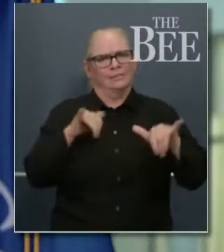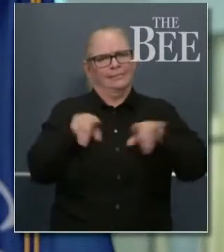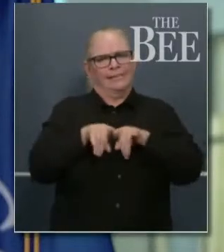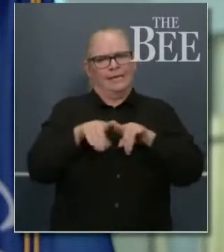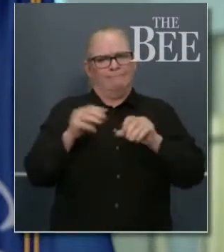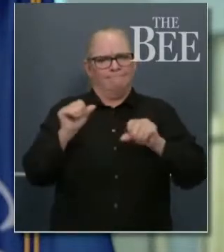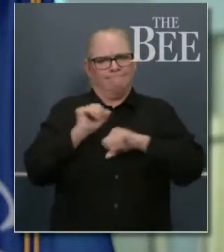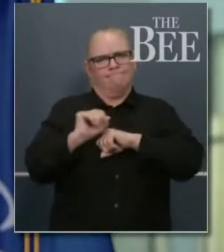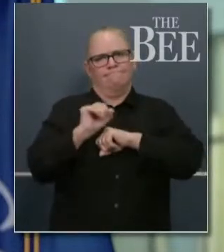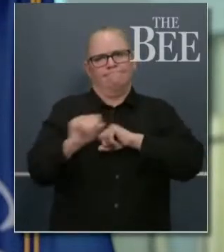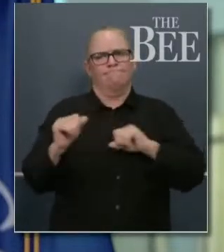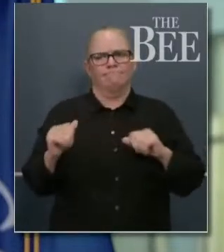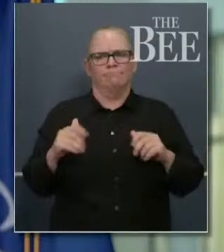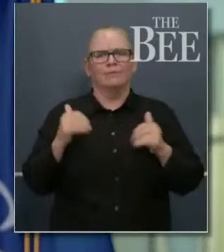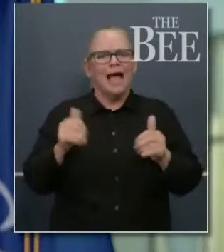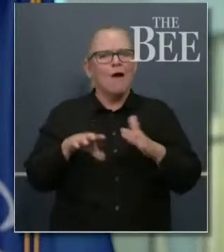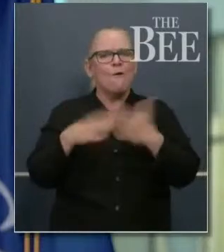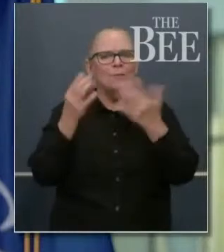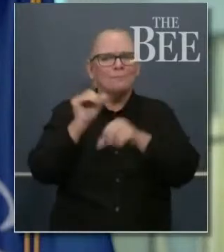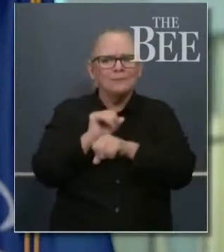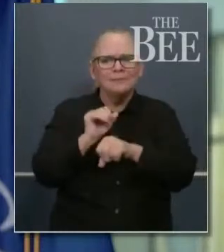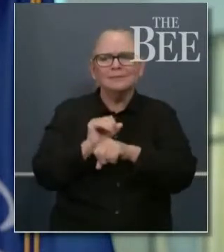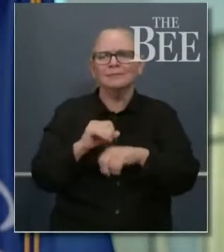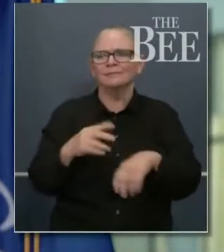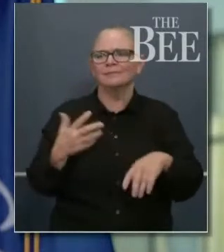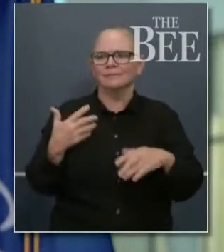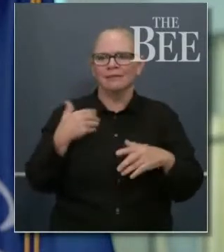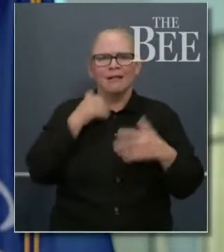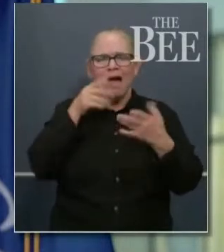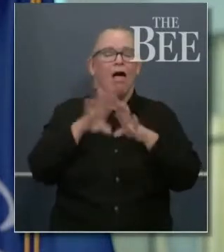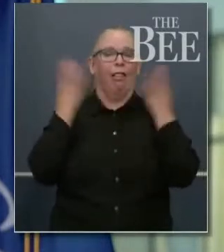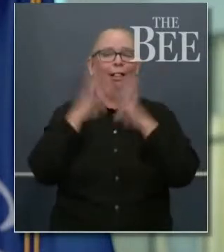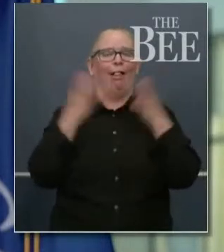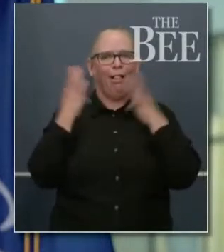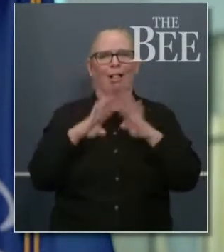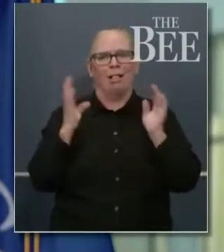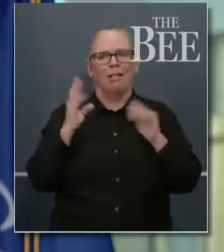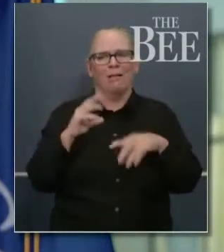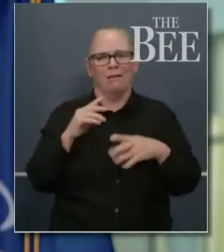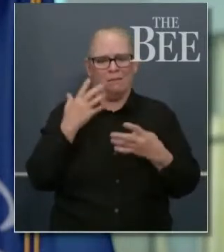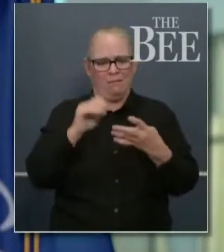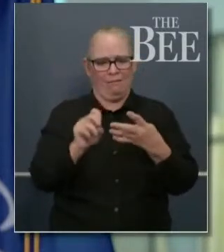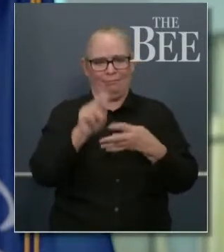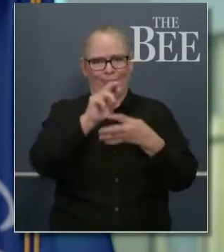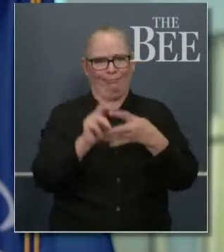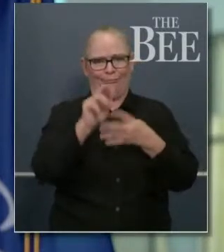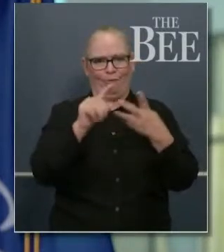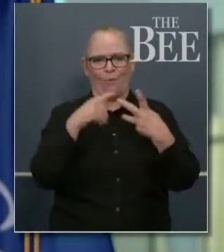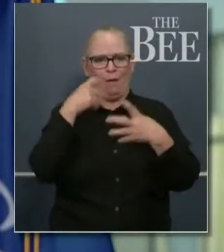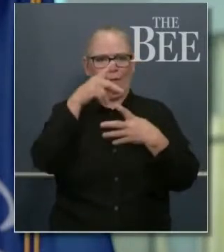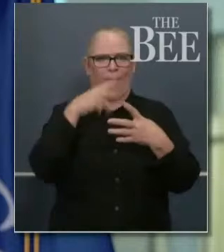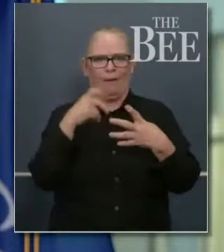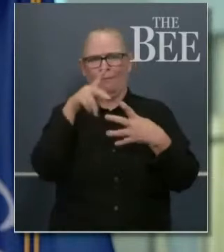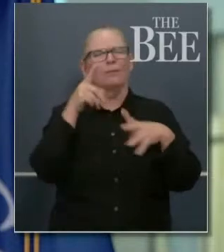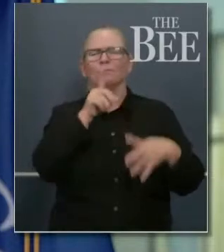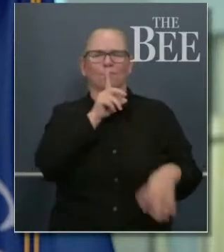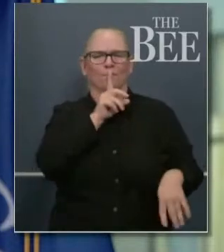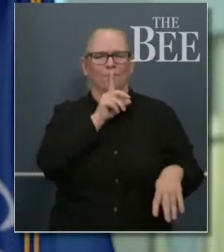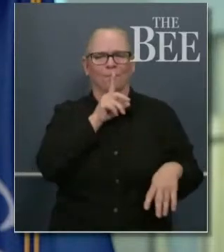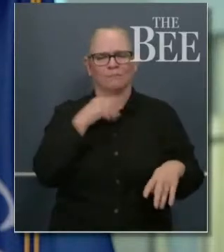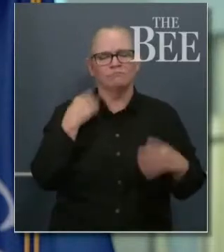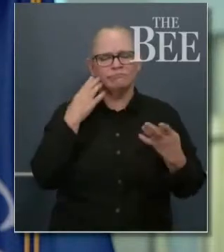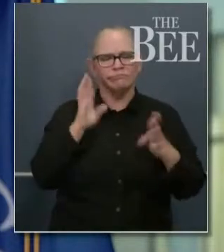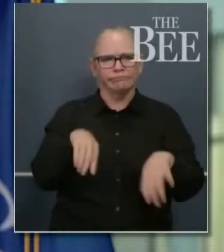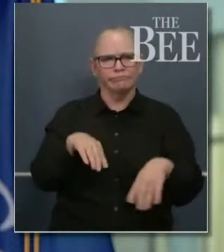of potential whiplash back and forth between these tiers. And so that's foundational but absolutely that concerns me